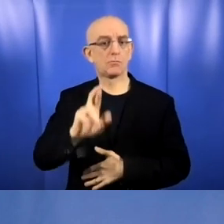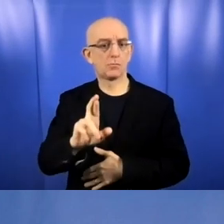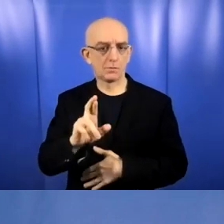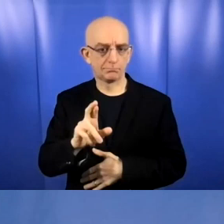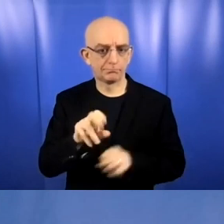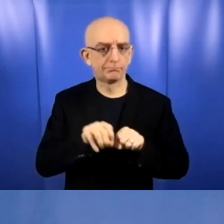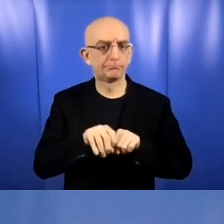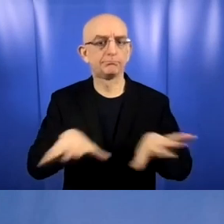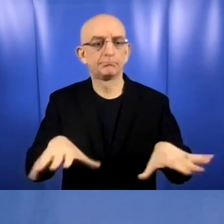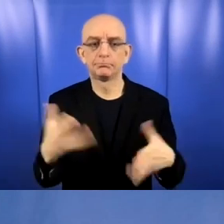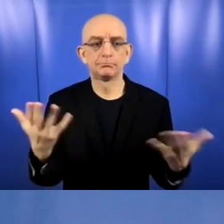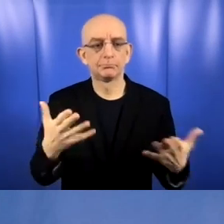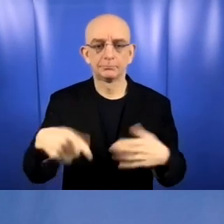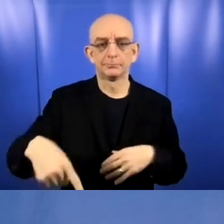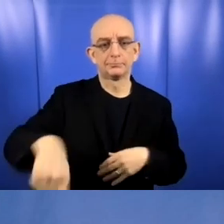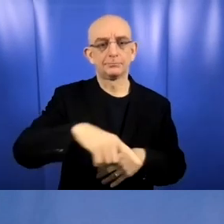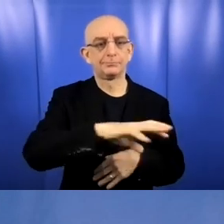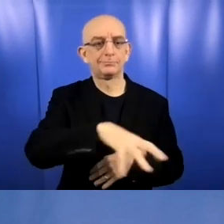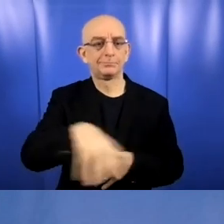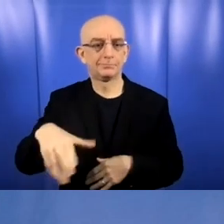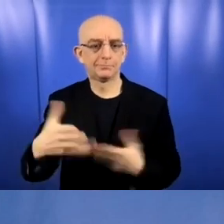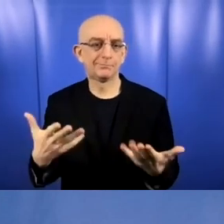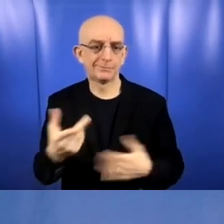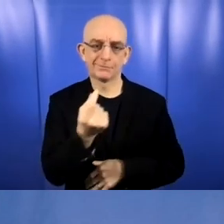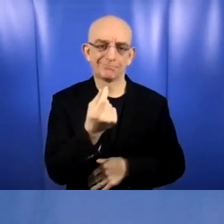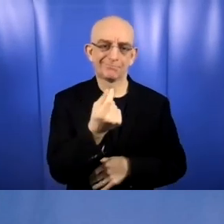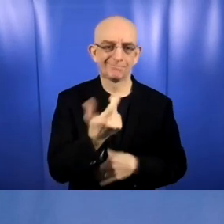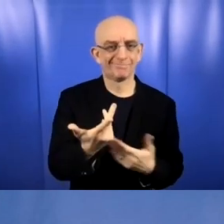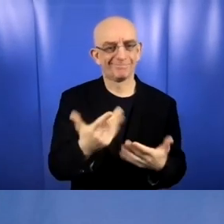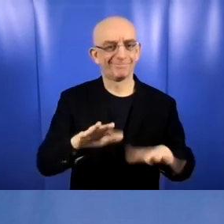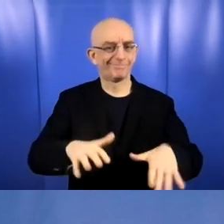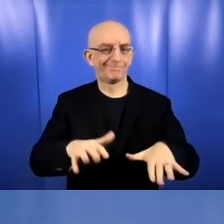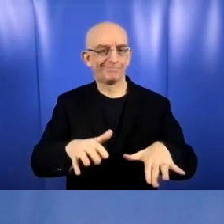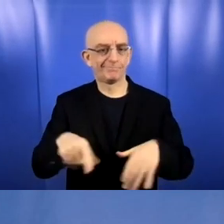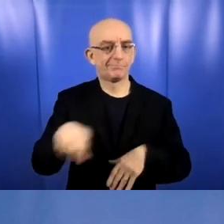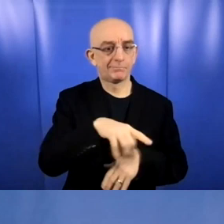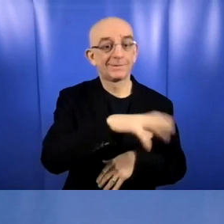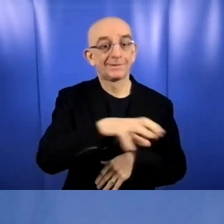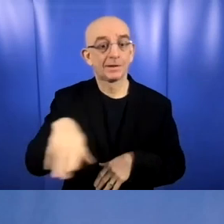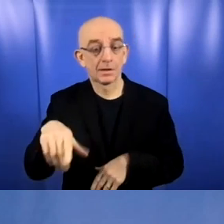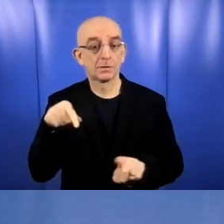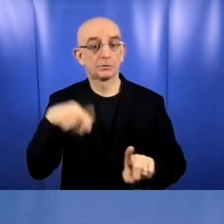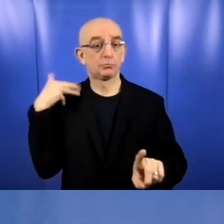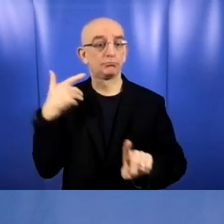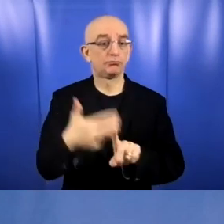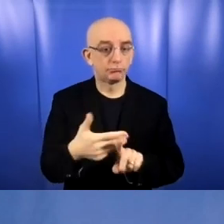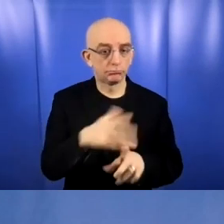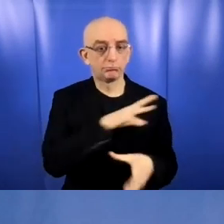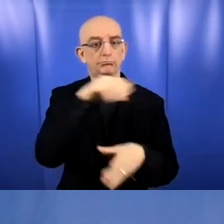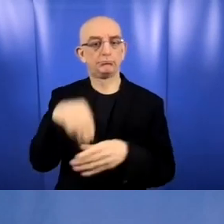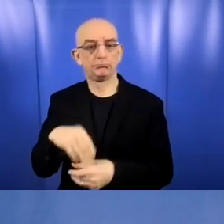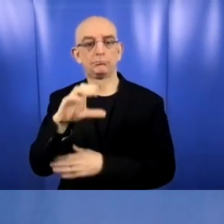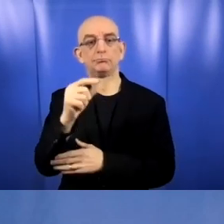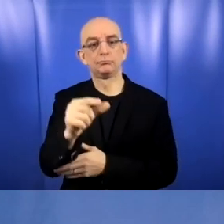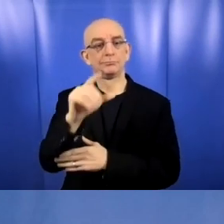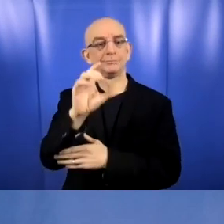Article 7, which are to ease pressure on host countries, enhance refugee self-reliance, expand